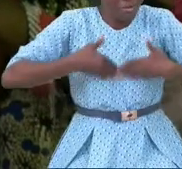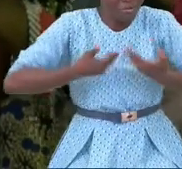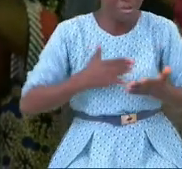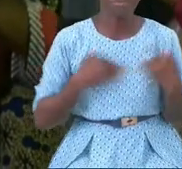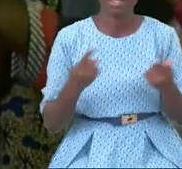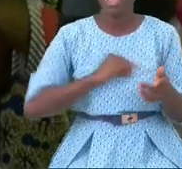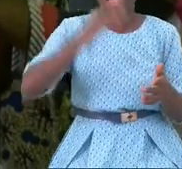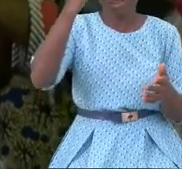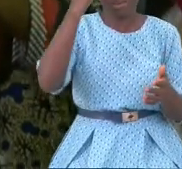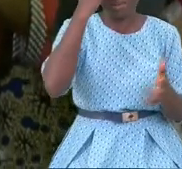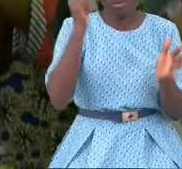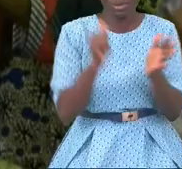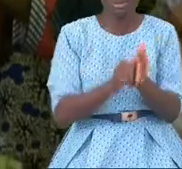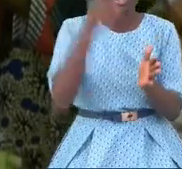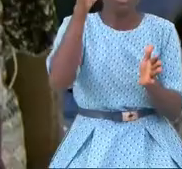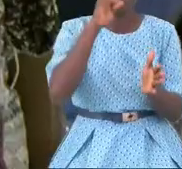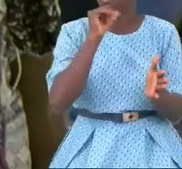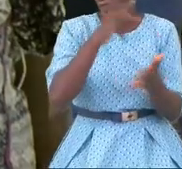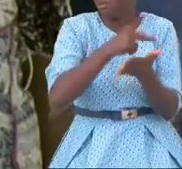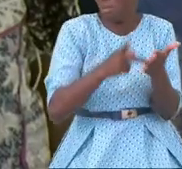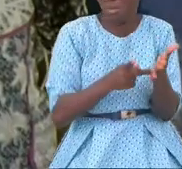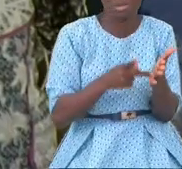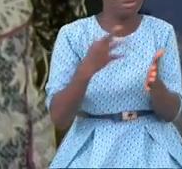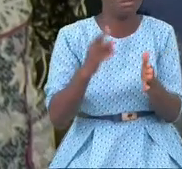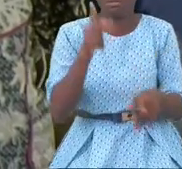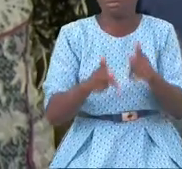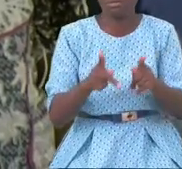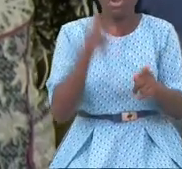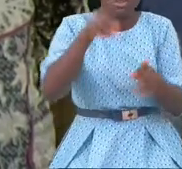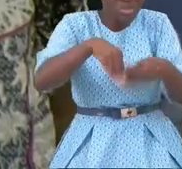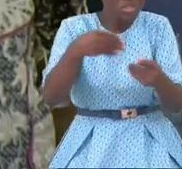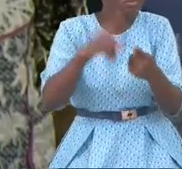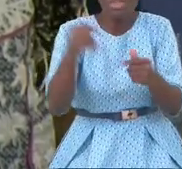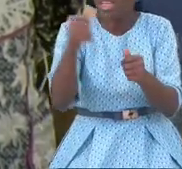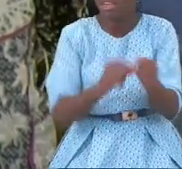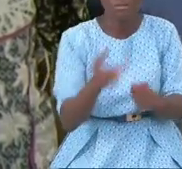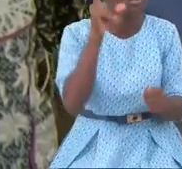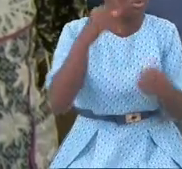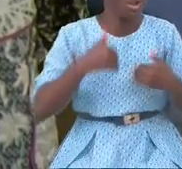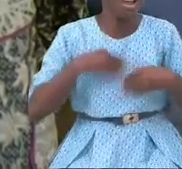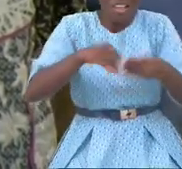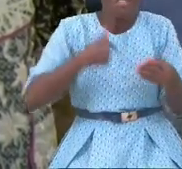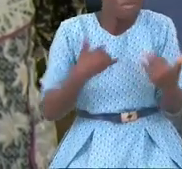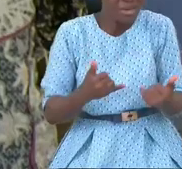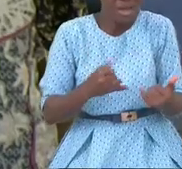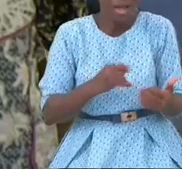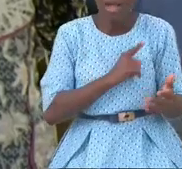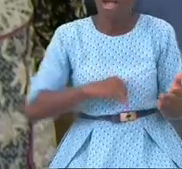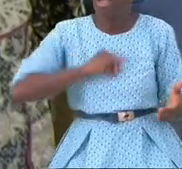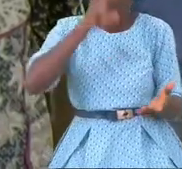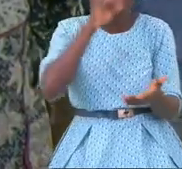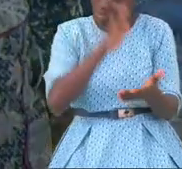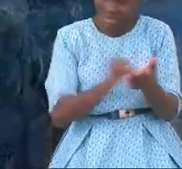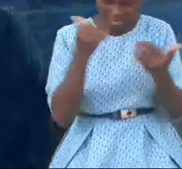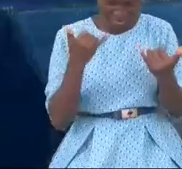Lord, I believe and I receive Christ as my personal Savior. I'm going to pray with you now, Father,